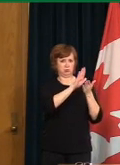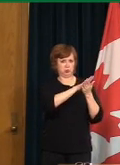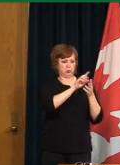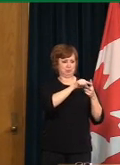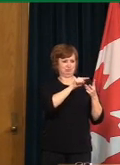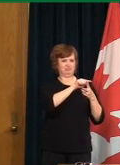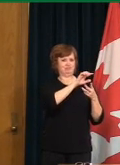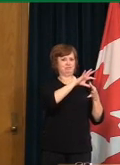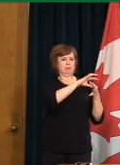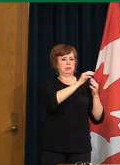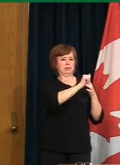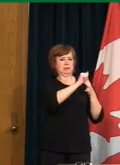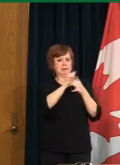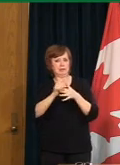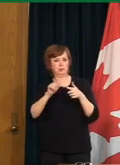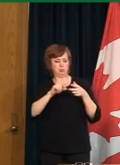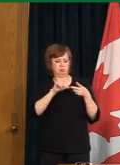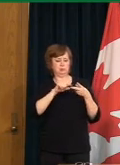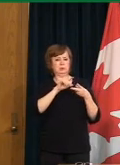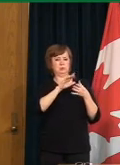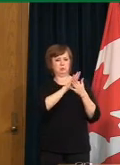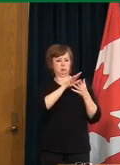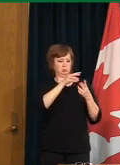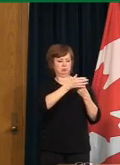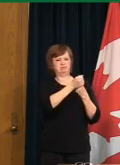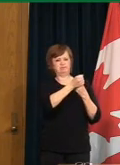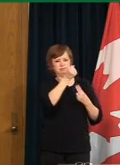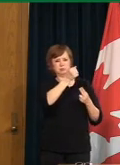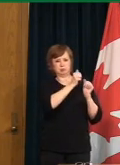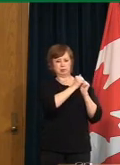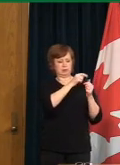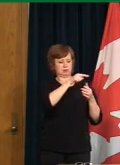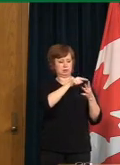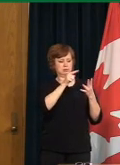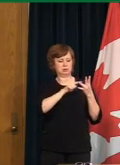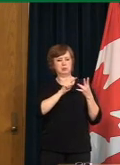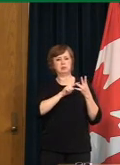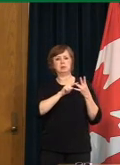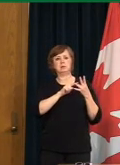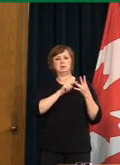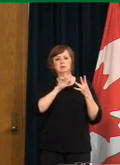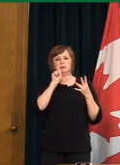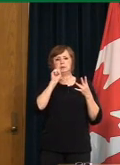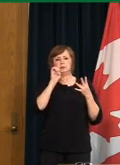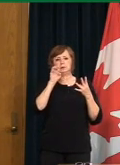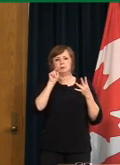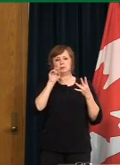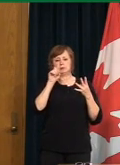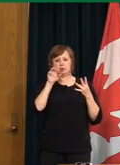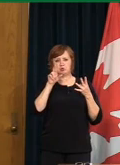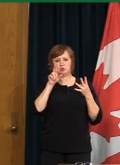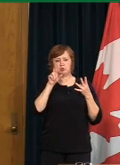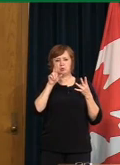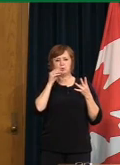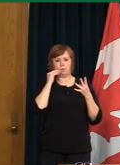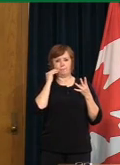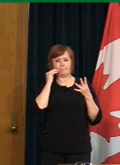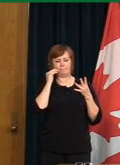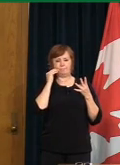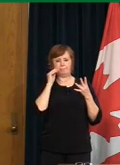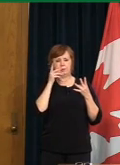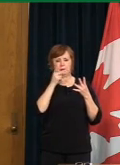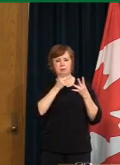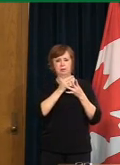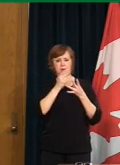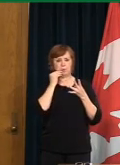have been cases and outbreaks in personal care homes and long-term care settings that again can be very challenging. challenging. And then thirdly, there have